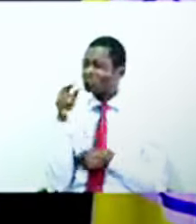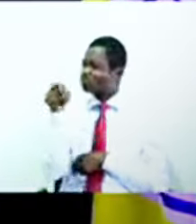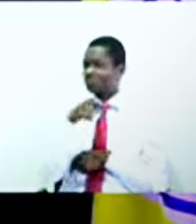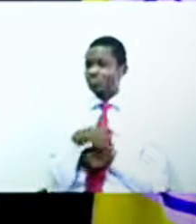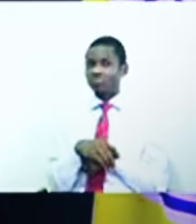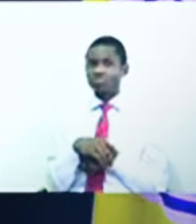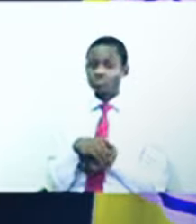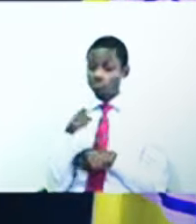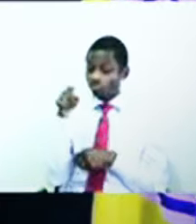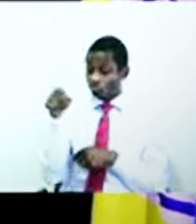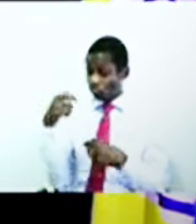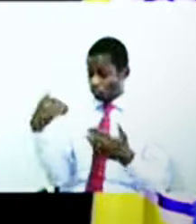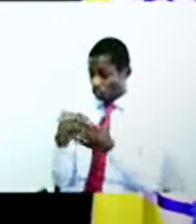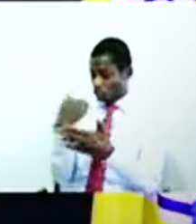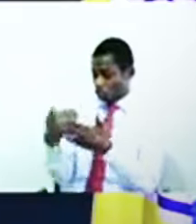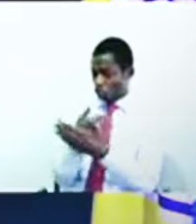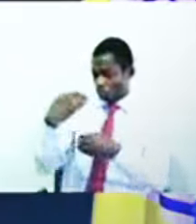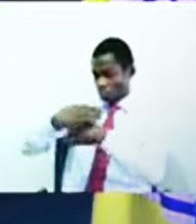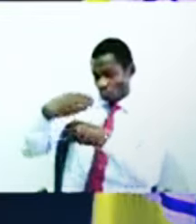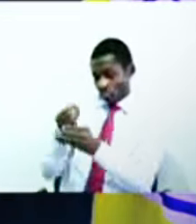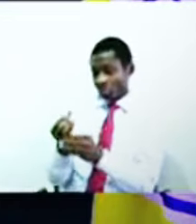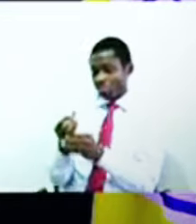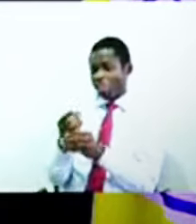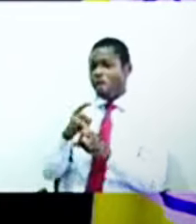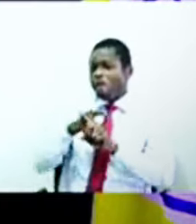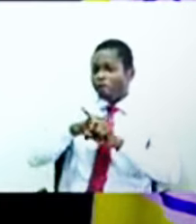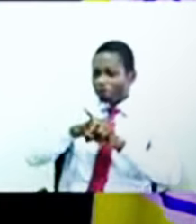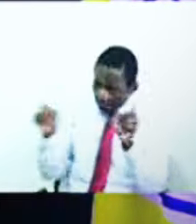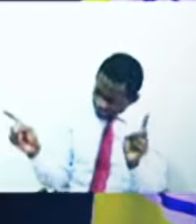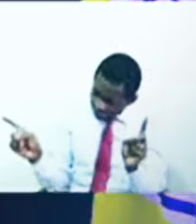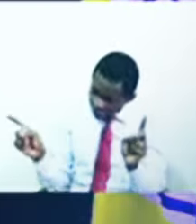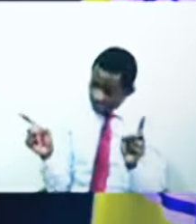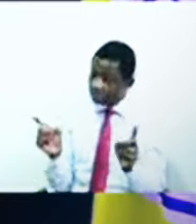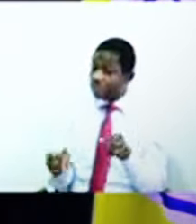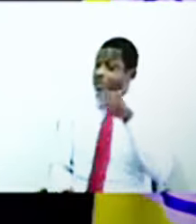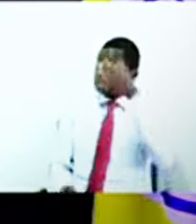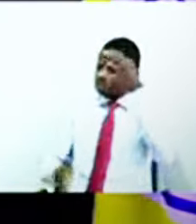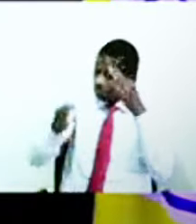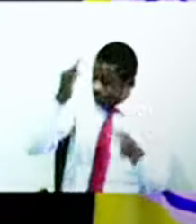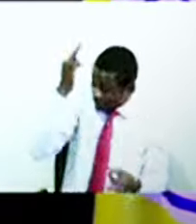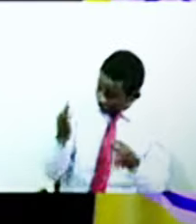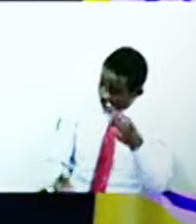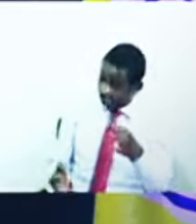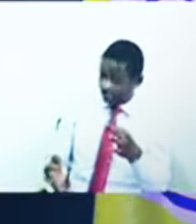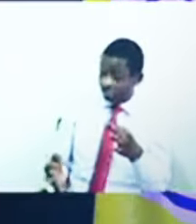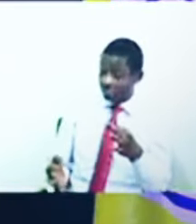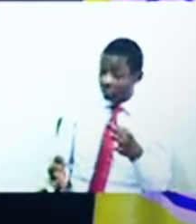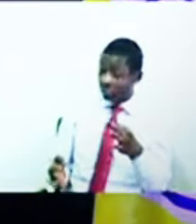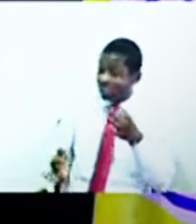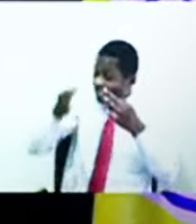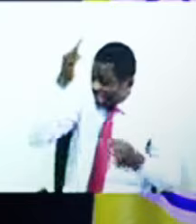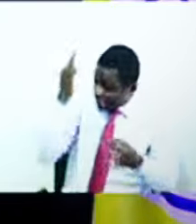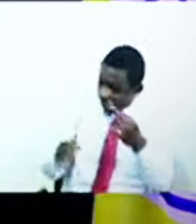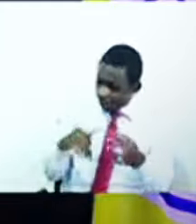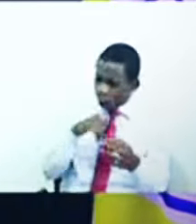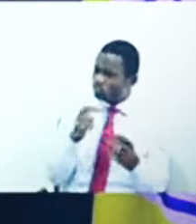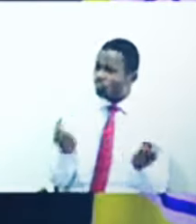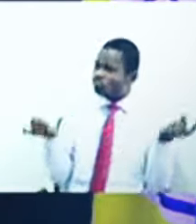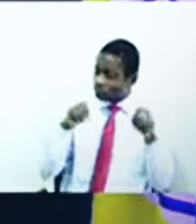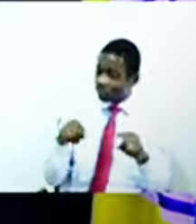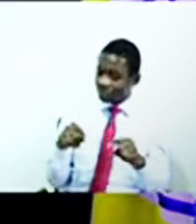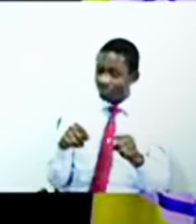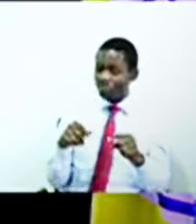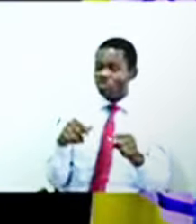new creation. But if, not but when, you are not expected